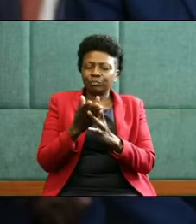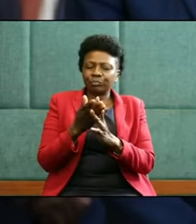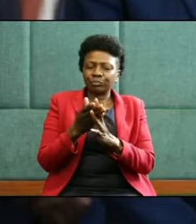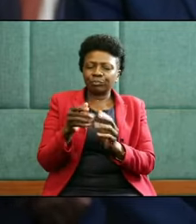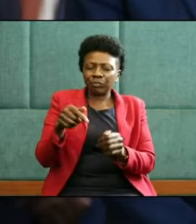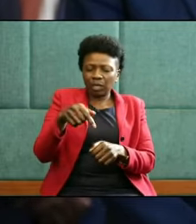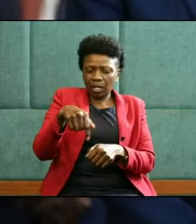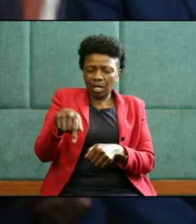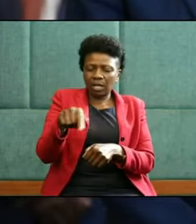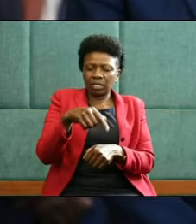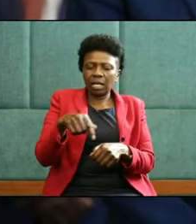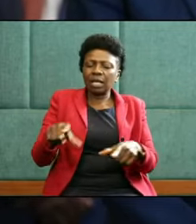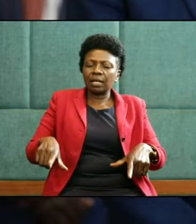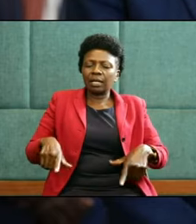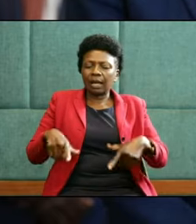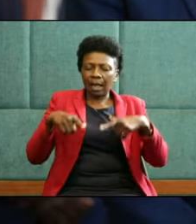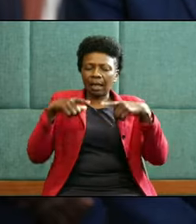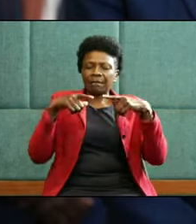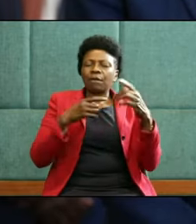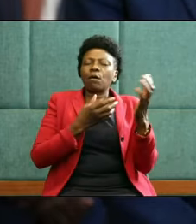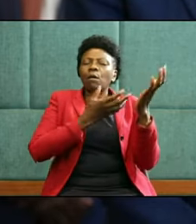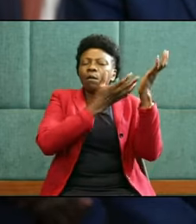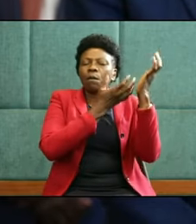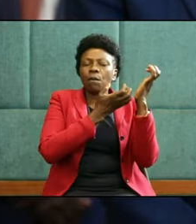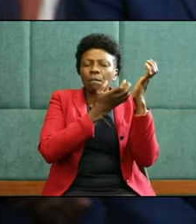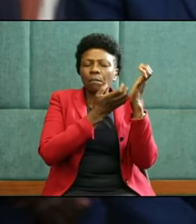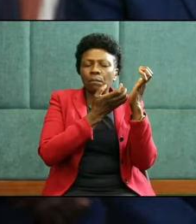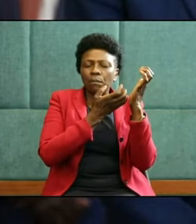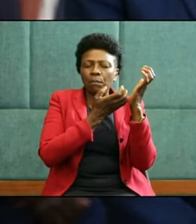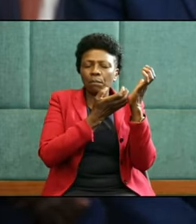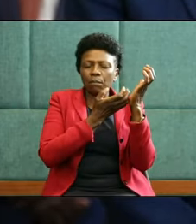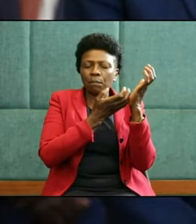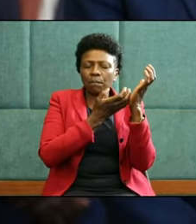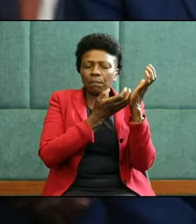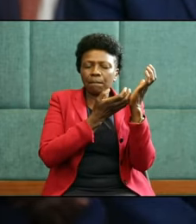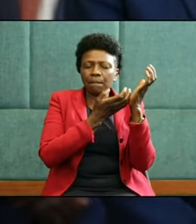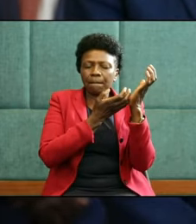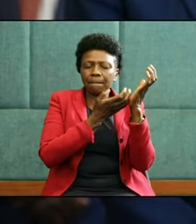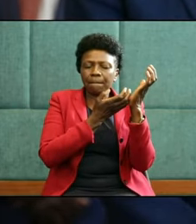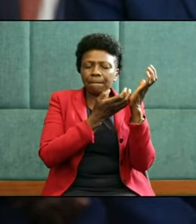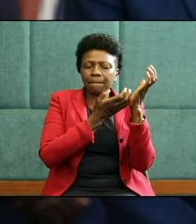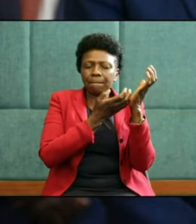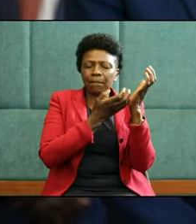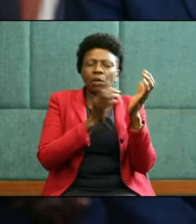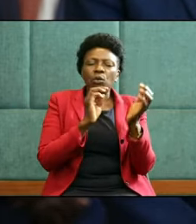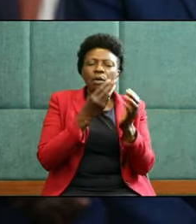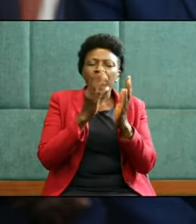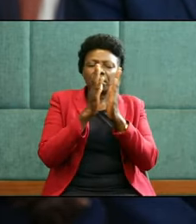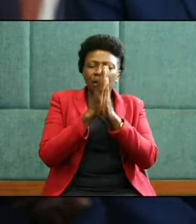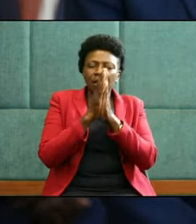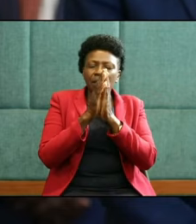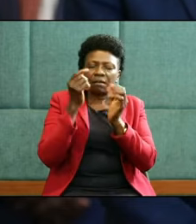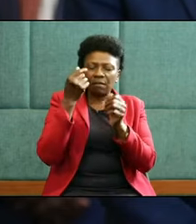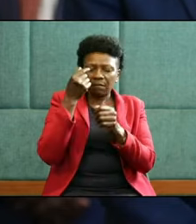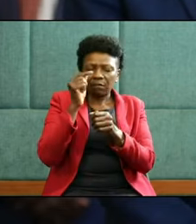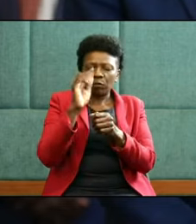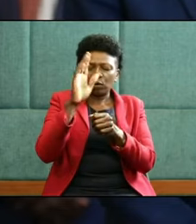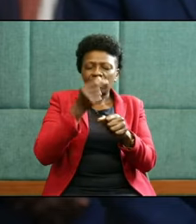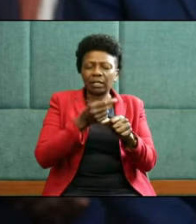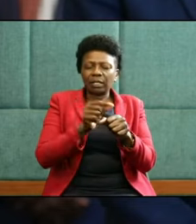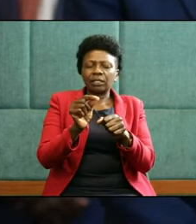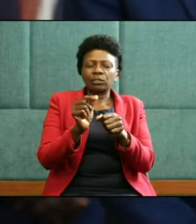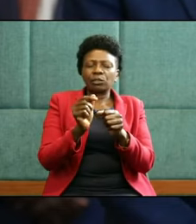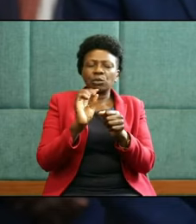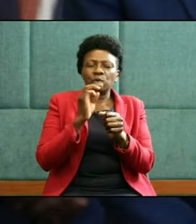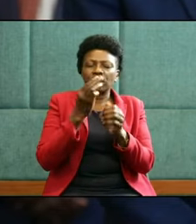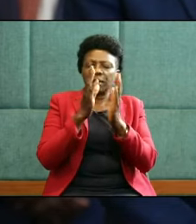a lifeline, because we ourselves, we are hooked on your hope. We pray for grace. We pray